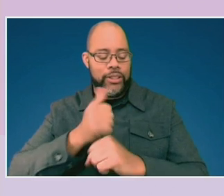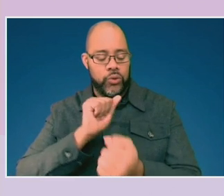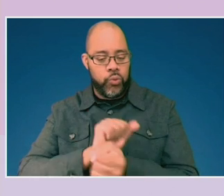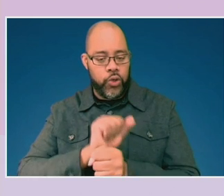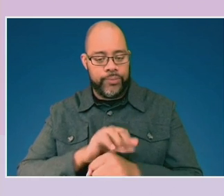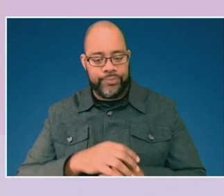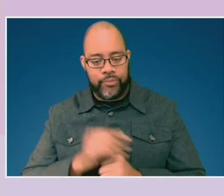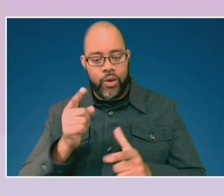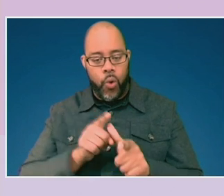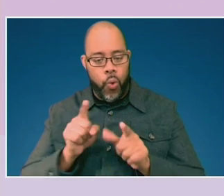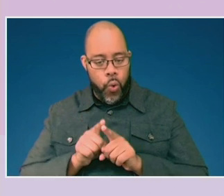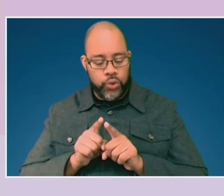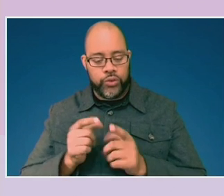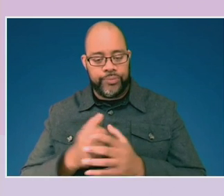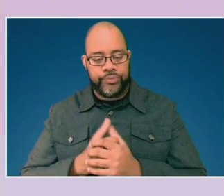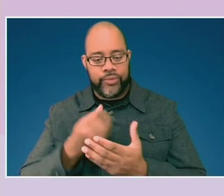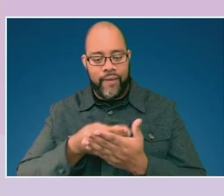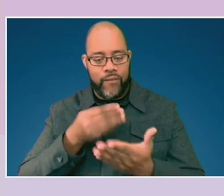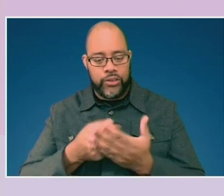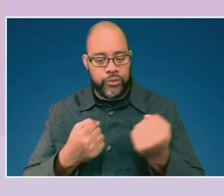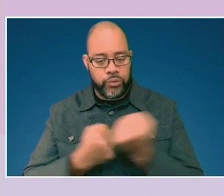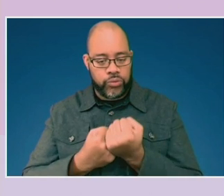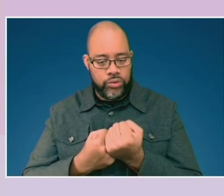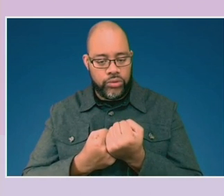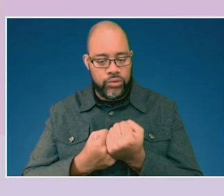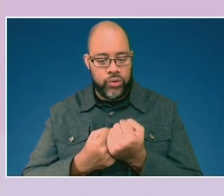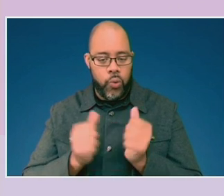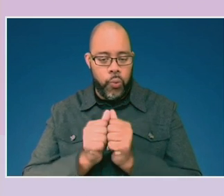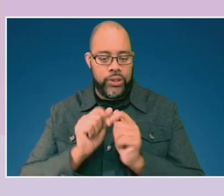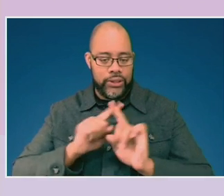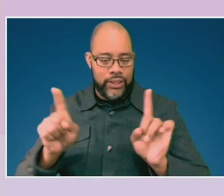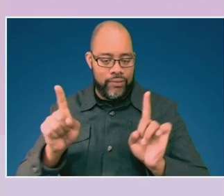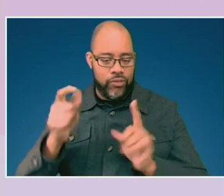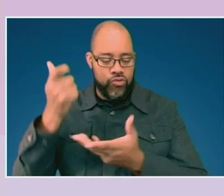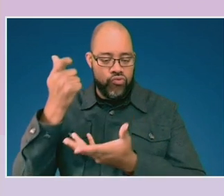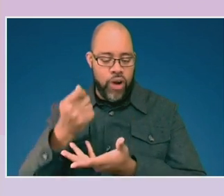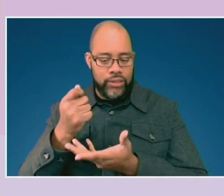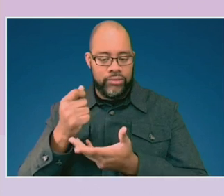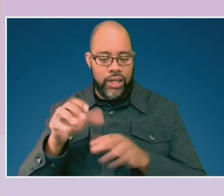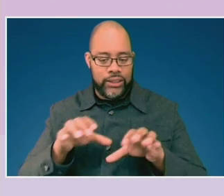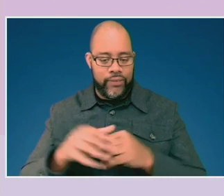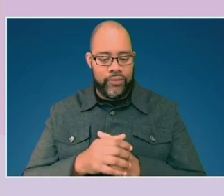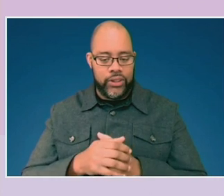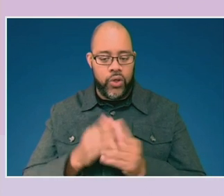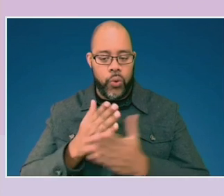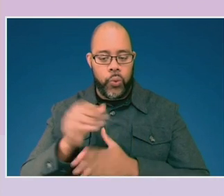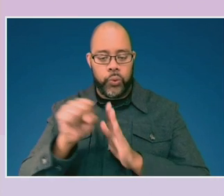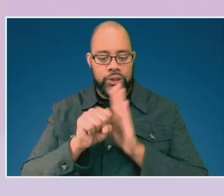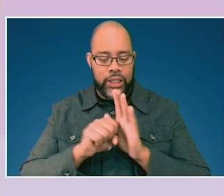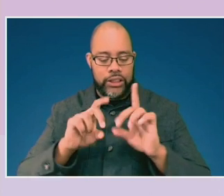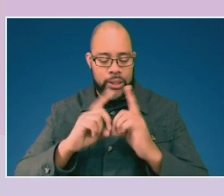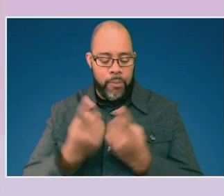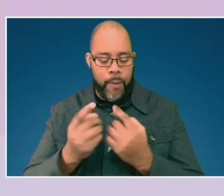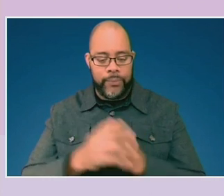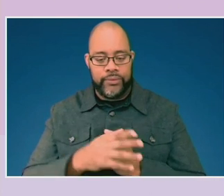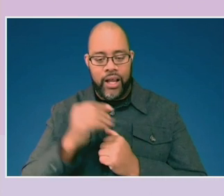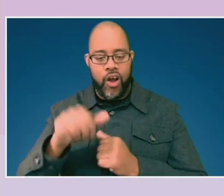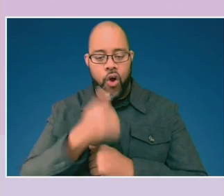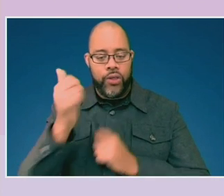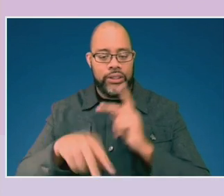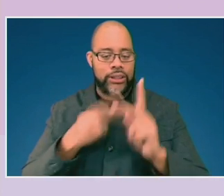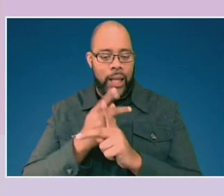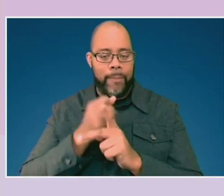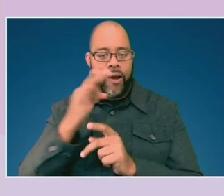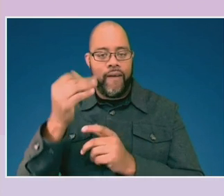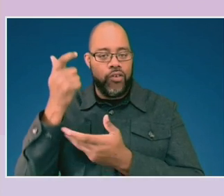then we also get funding support or with different grant activities through state departments and other types of